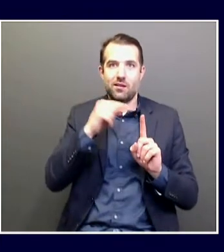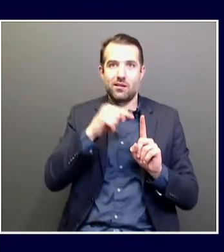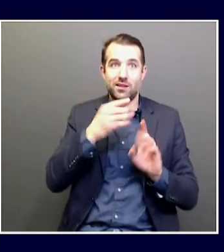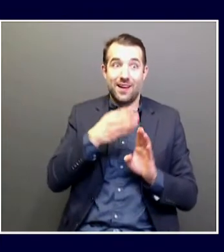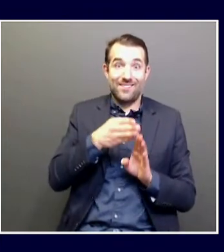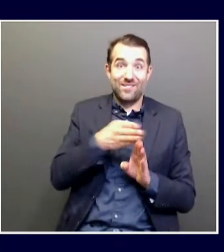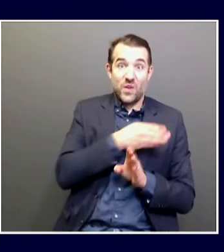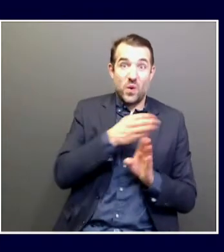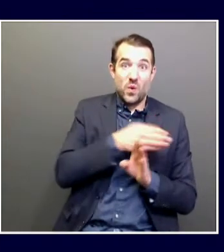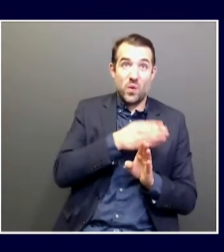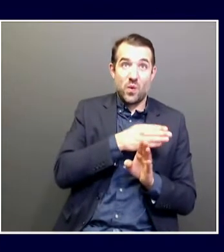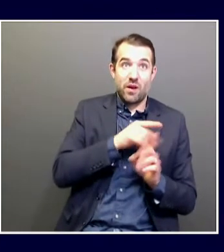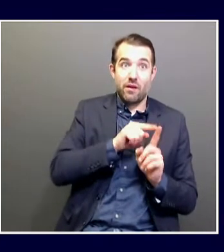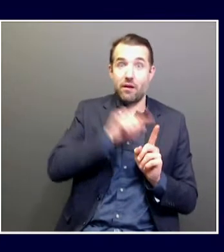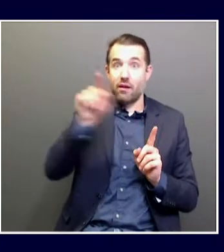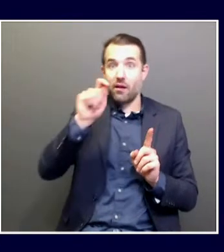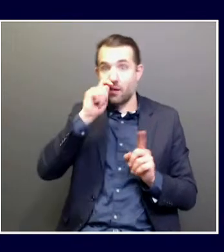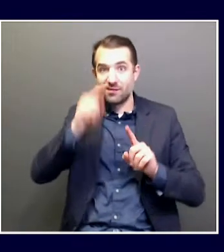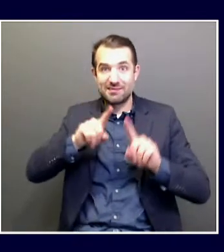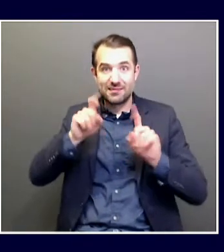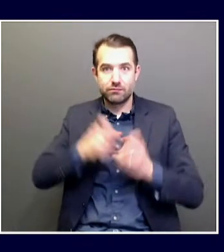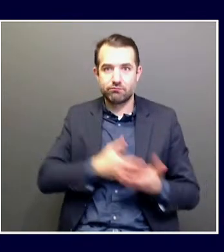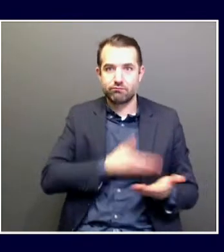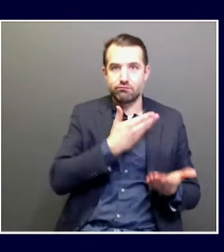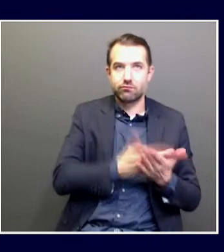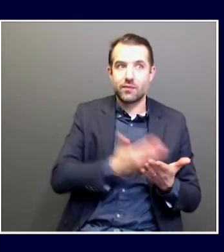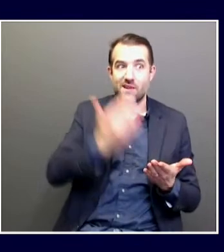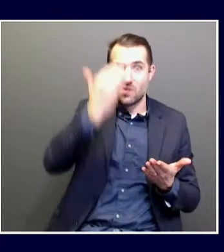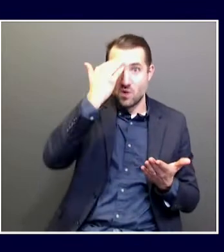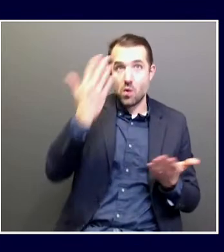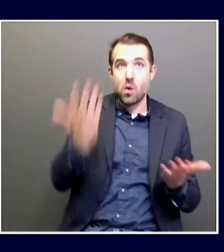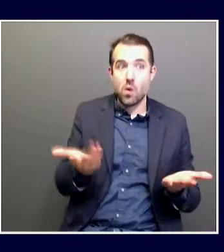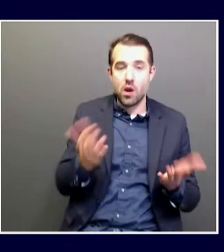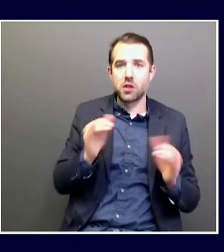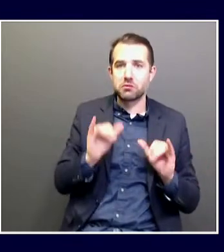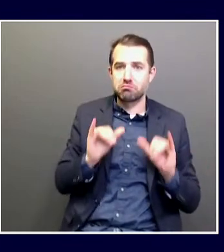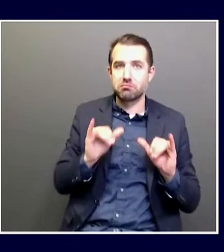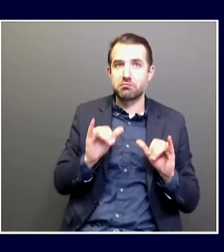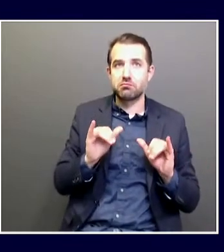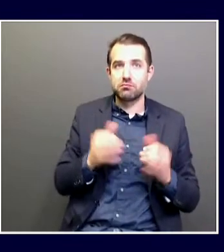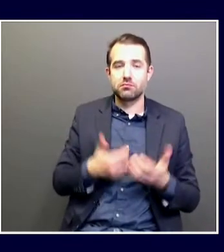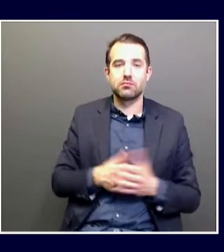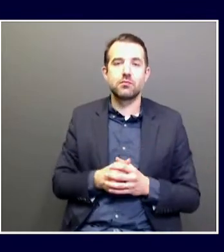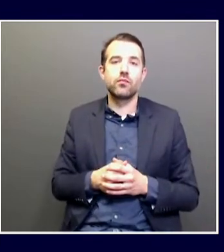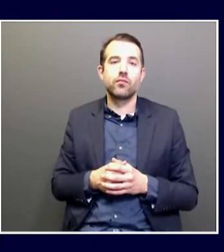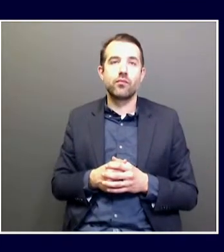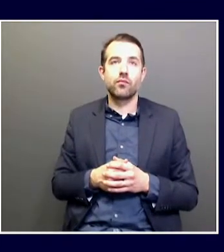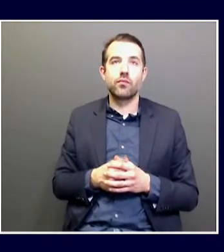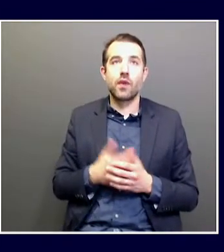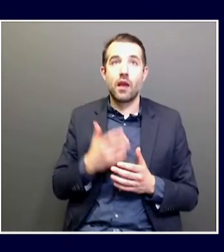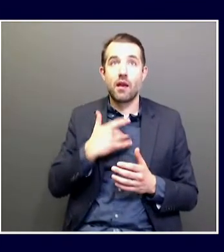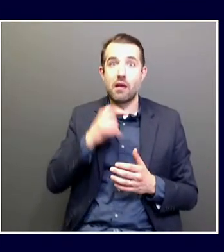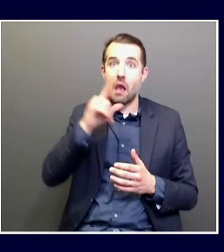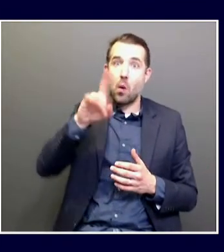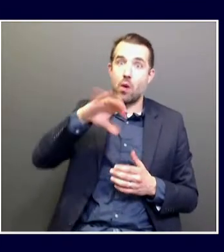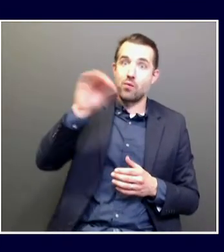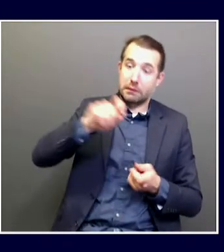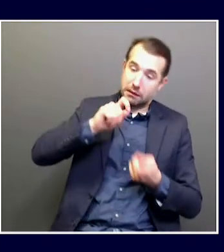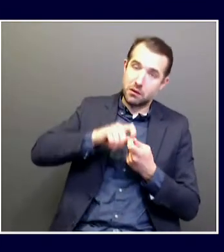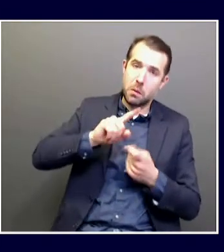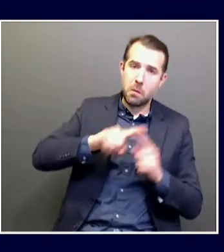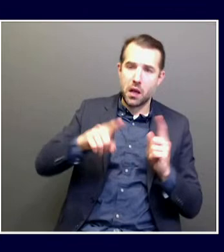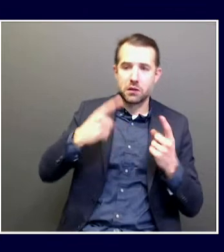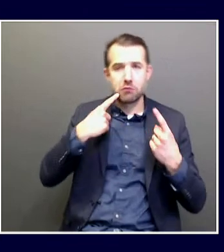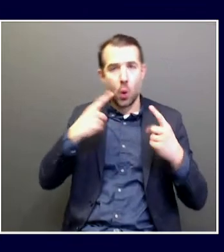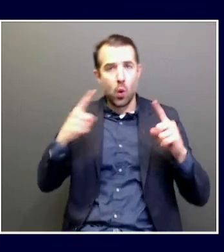event or a gathering or a party and have a pretty good sense of whether you're infectious as you're walking in the door before you're hopping in the car.